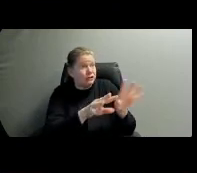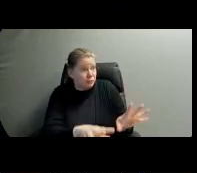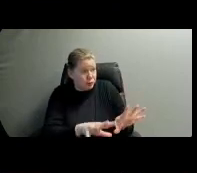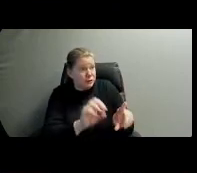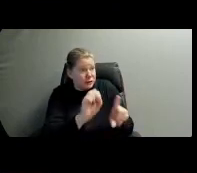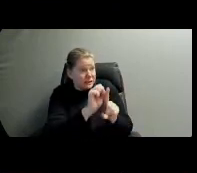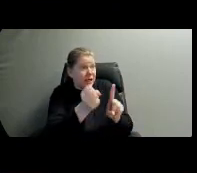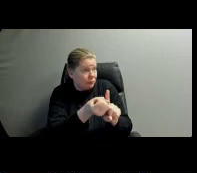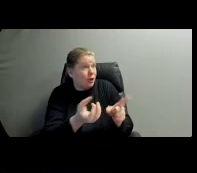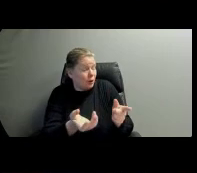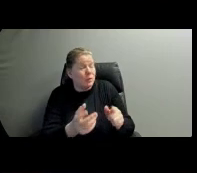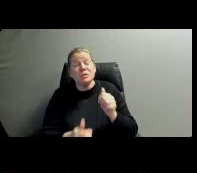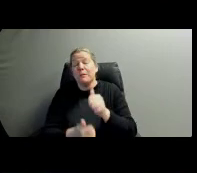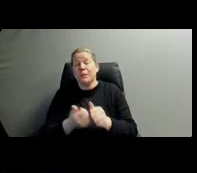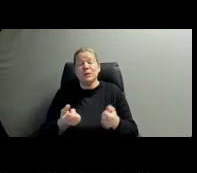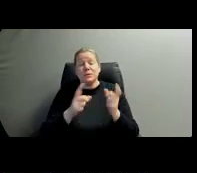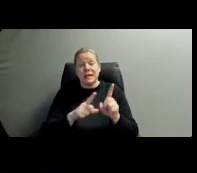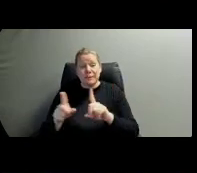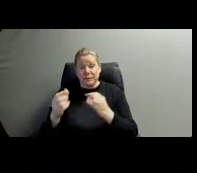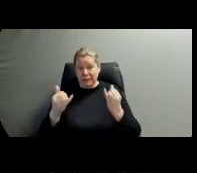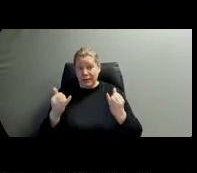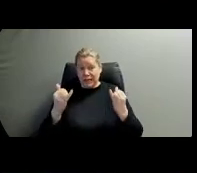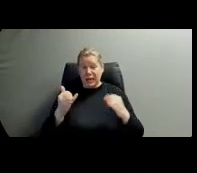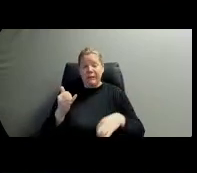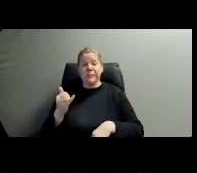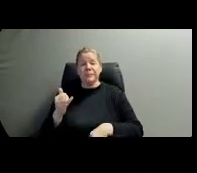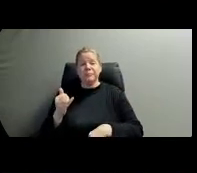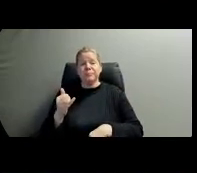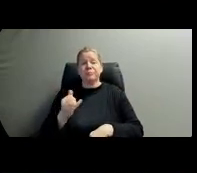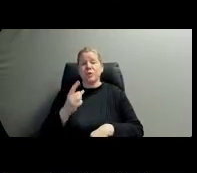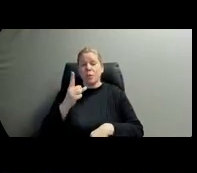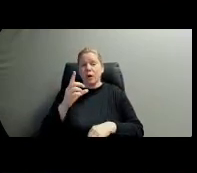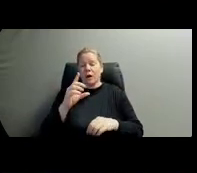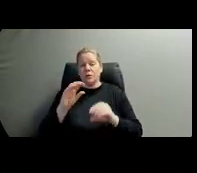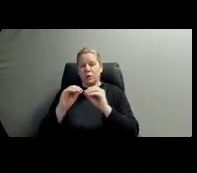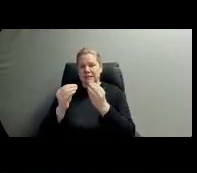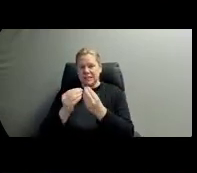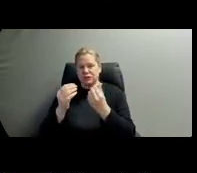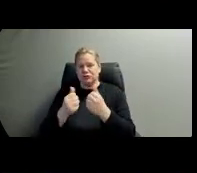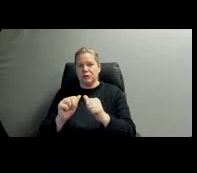So what is mostly happening right now is a single organization is